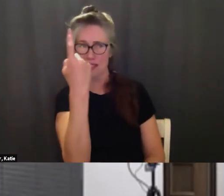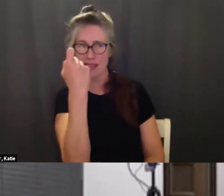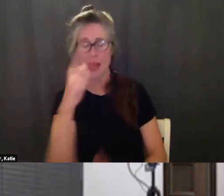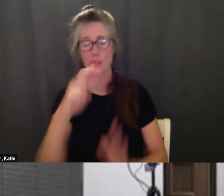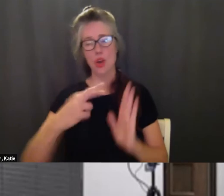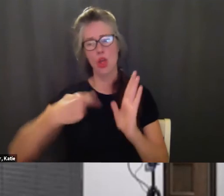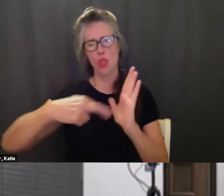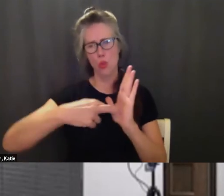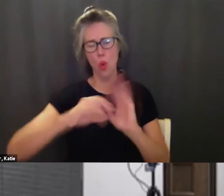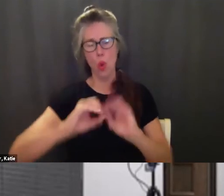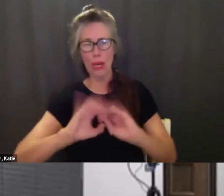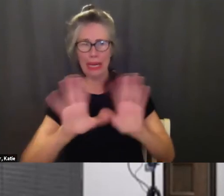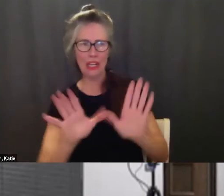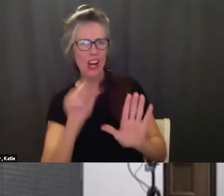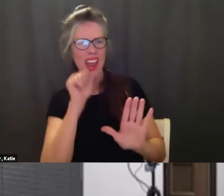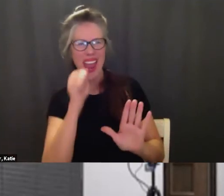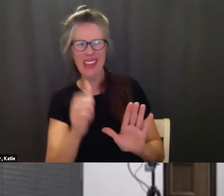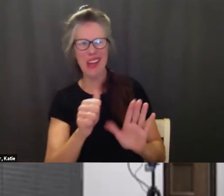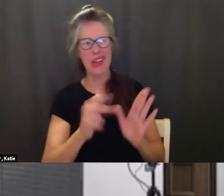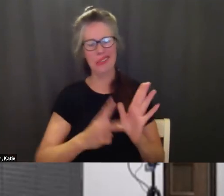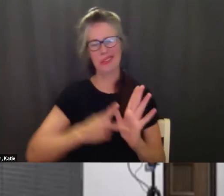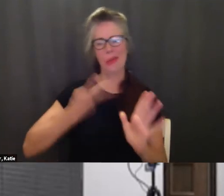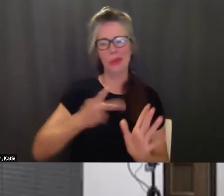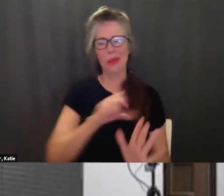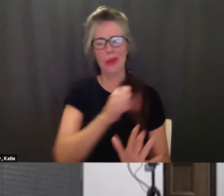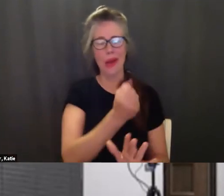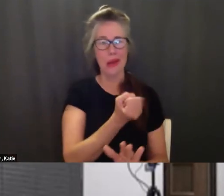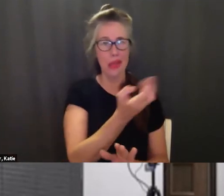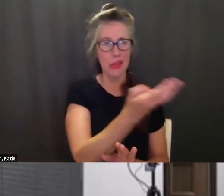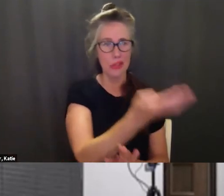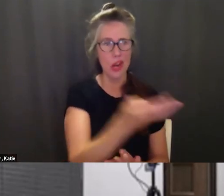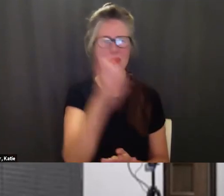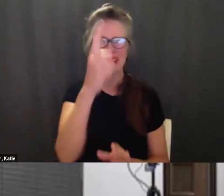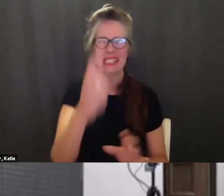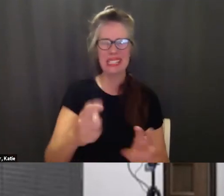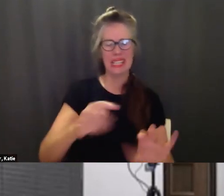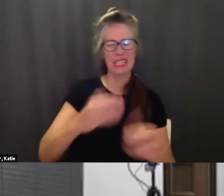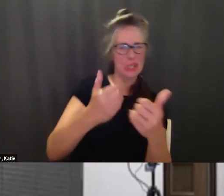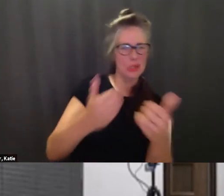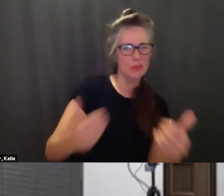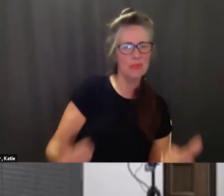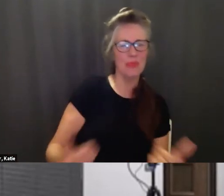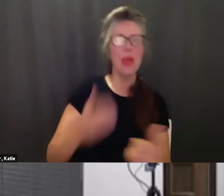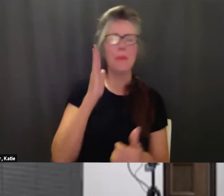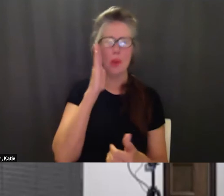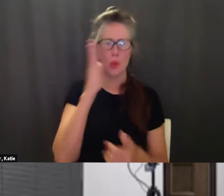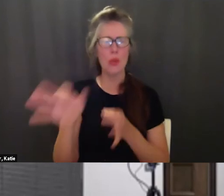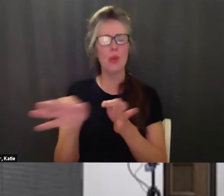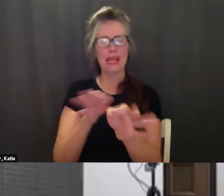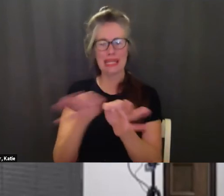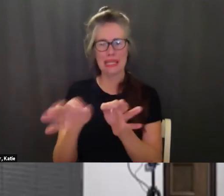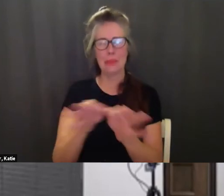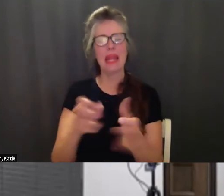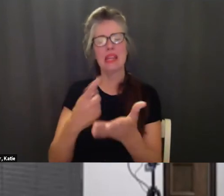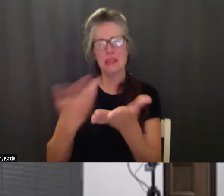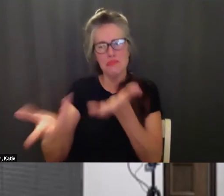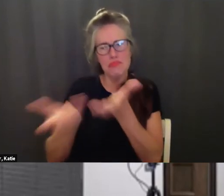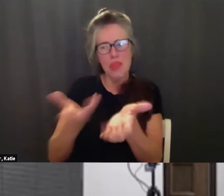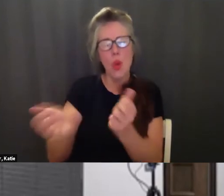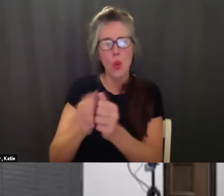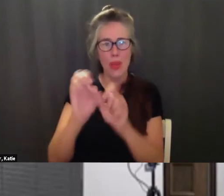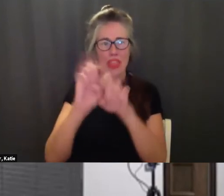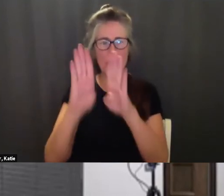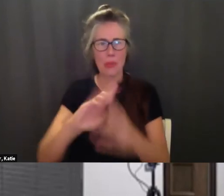for someone else's job. So those are all things that we still need to do with our employees that we'll be sure to cover when we introduce these